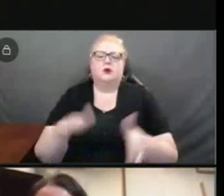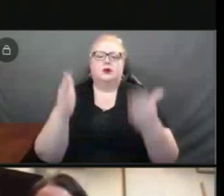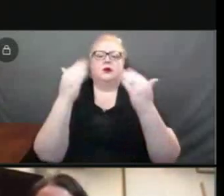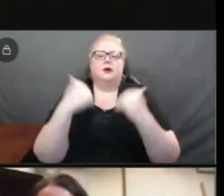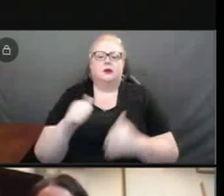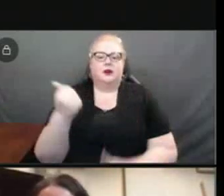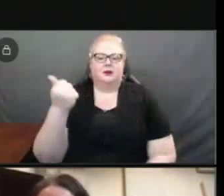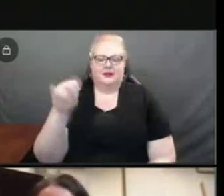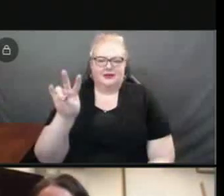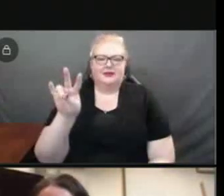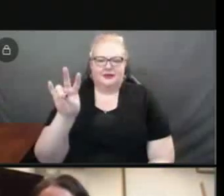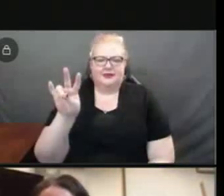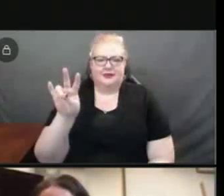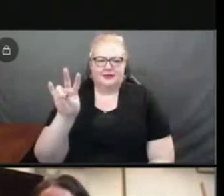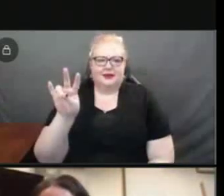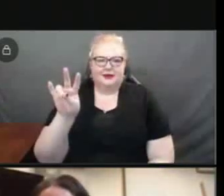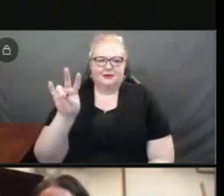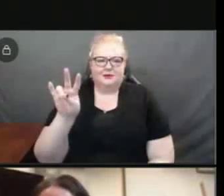17. Madam Clerk.